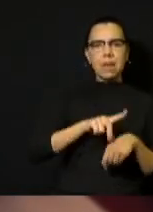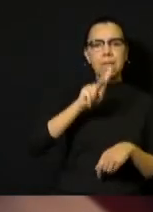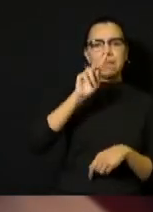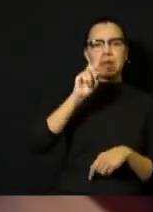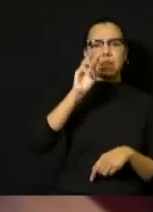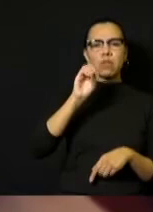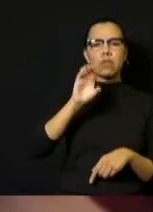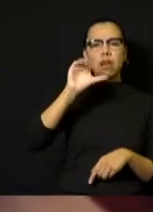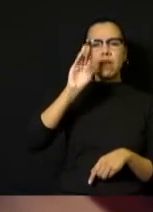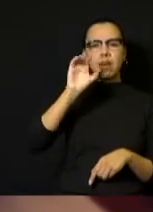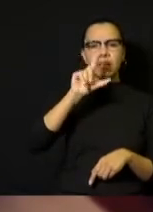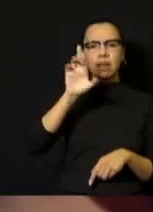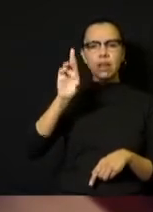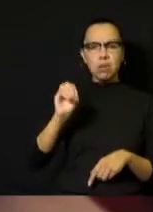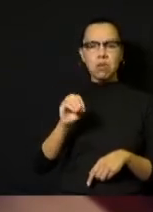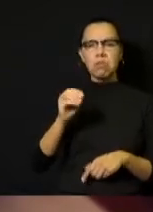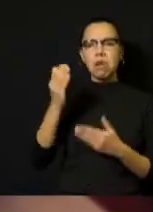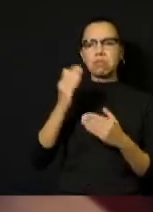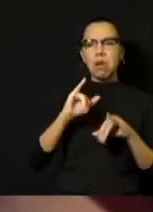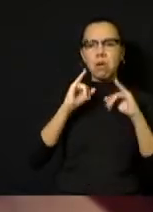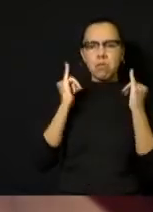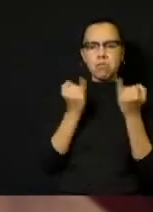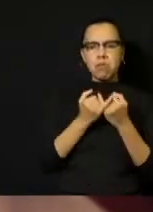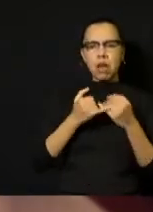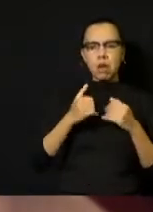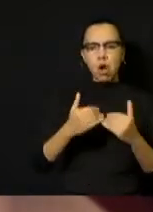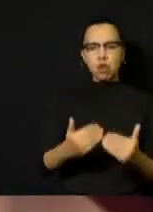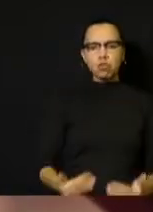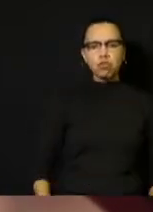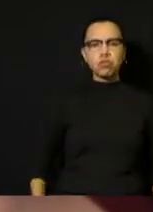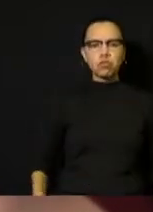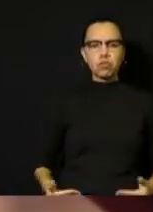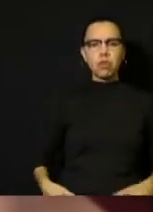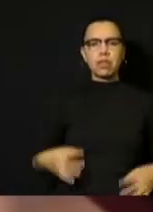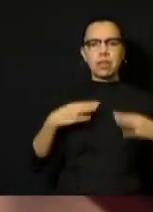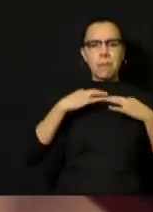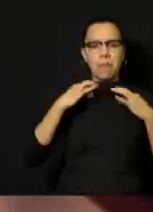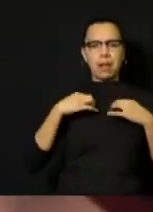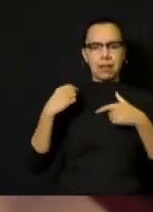Telo Caballero, he was wearing shorts.